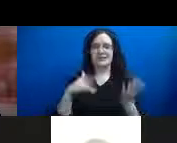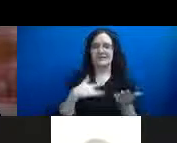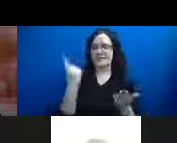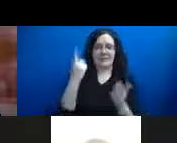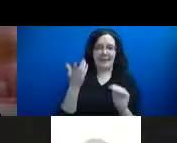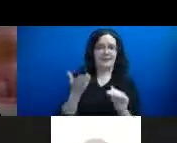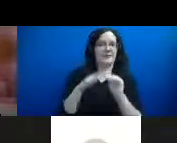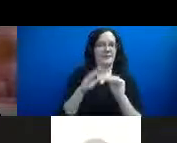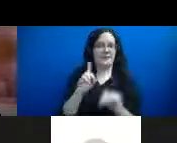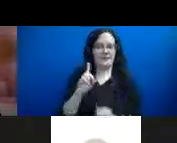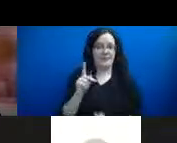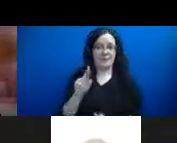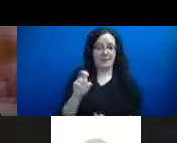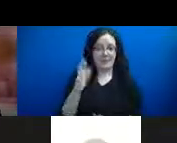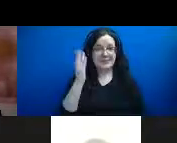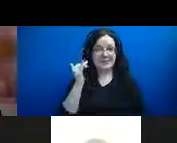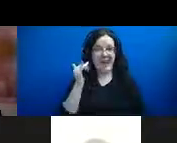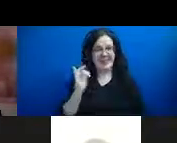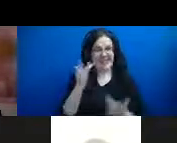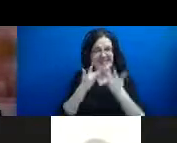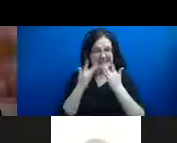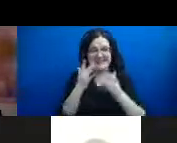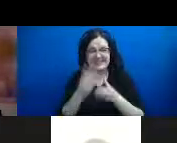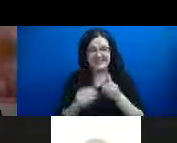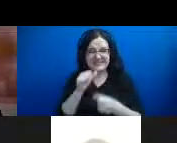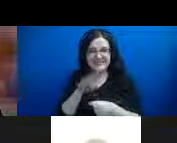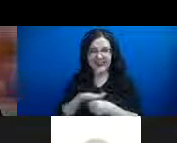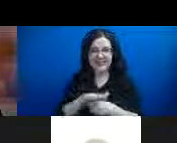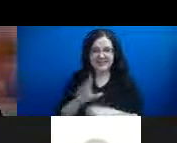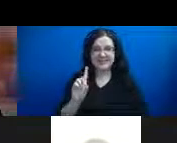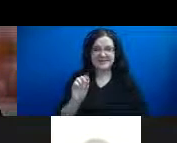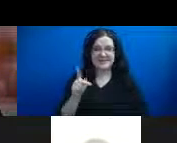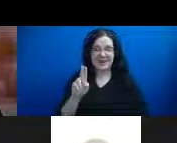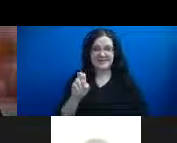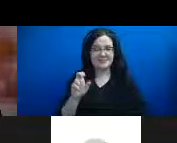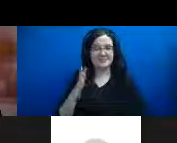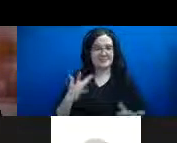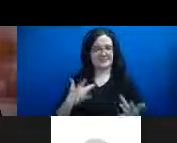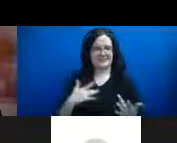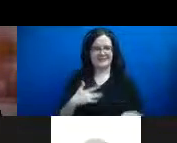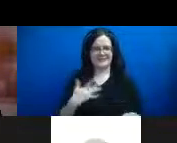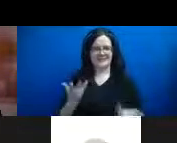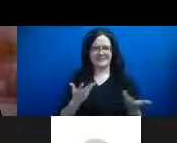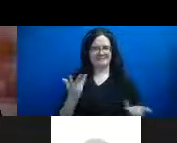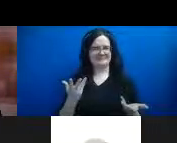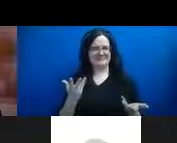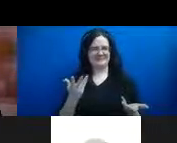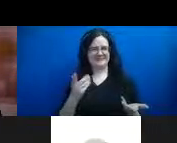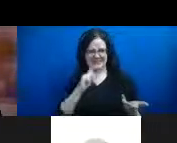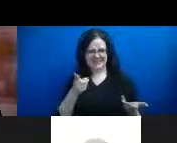that dopamine deficit state will leave people feeling really